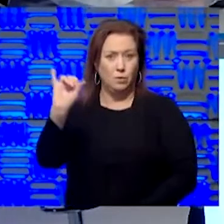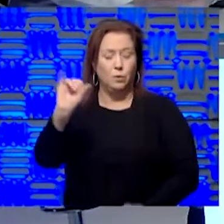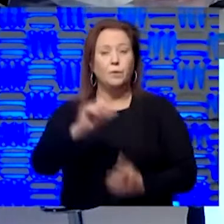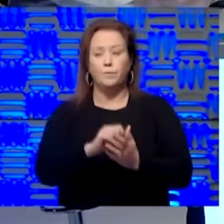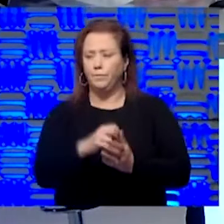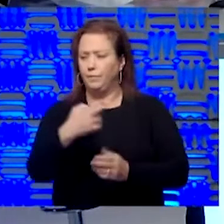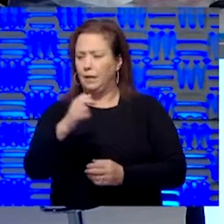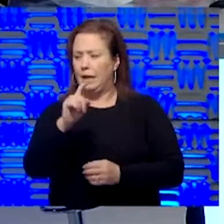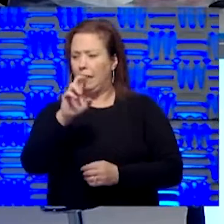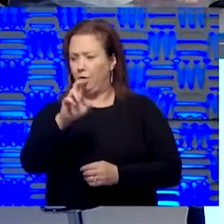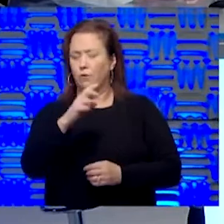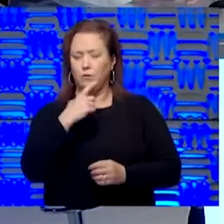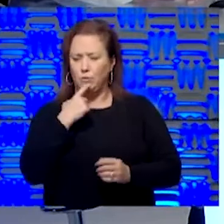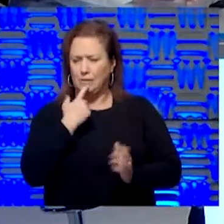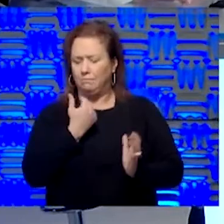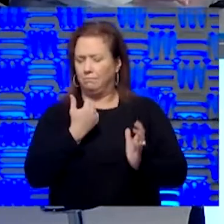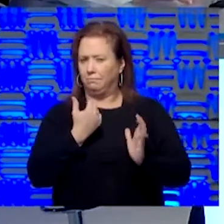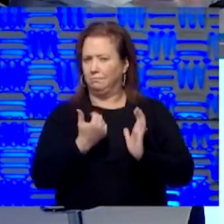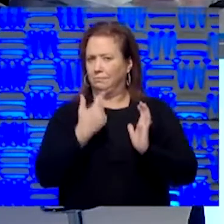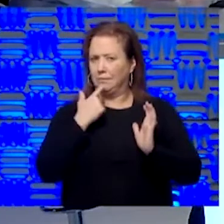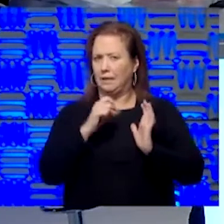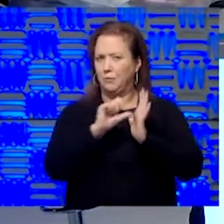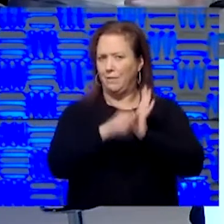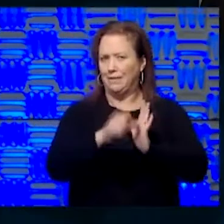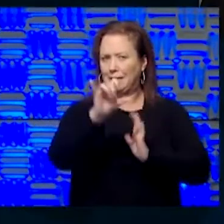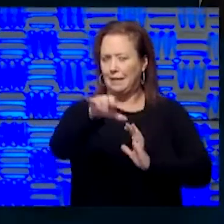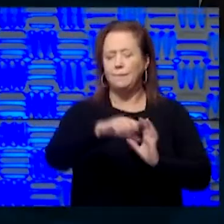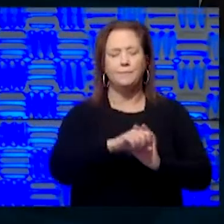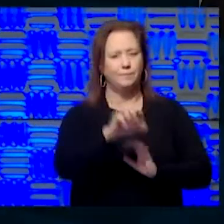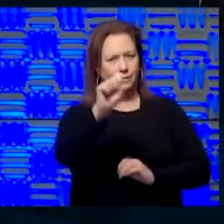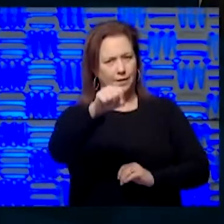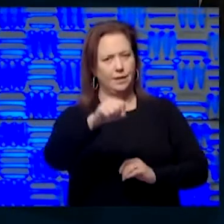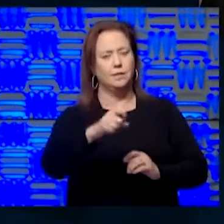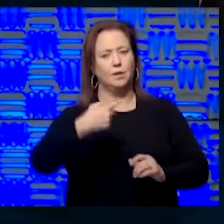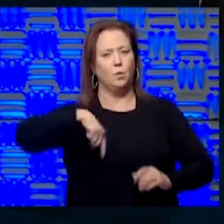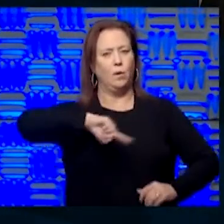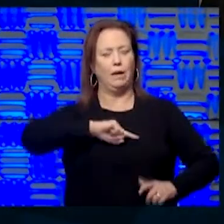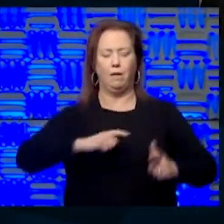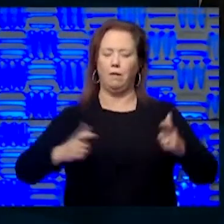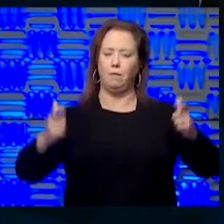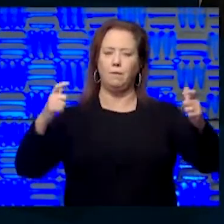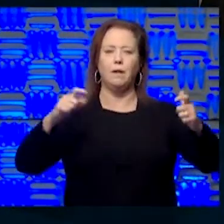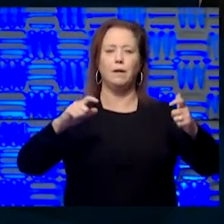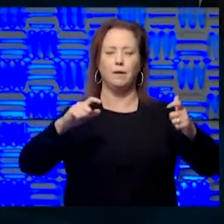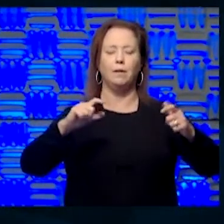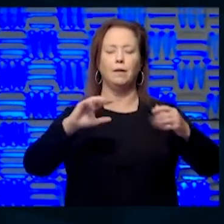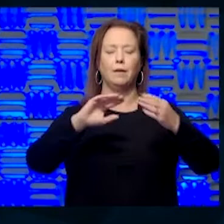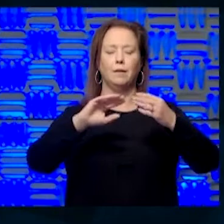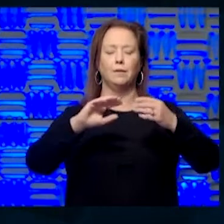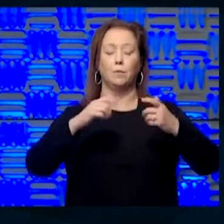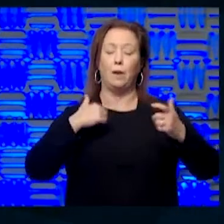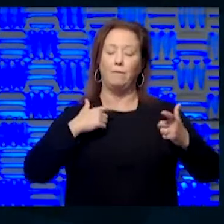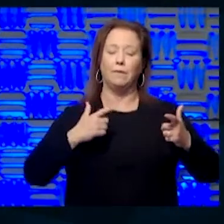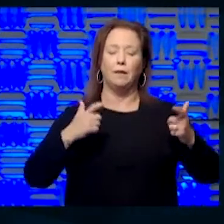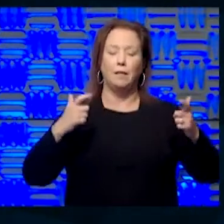Heather, I suspect you would echo that. Absolutely. Hayes Medical Center is the largest employer for Hayes.